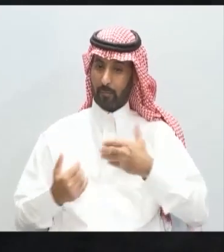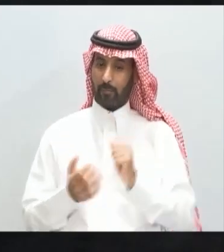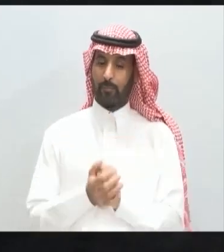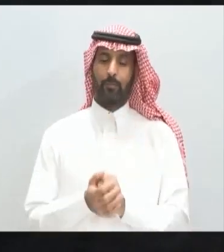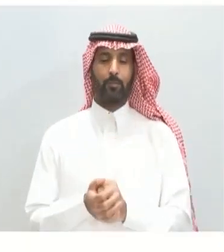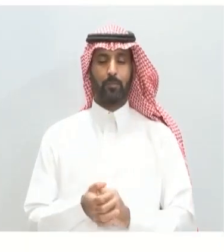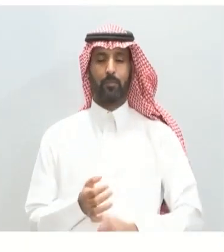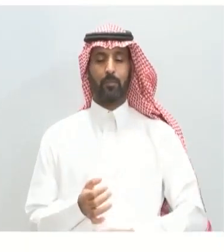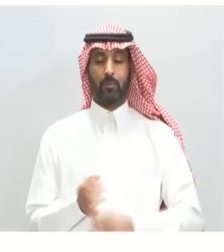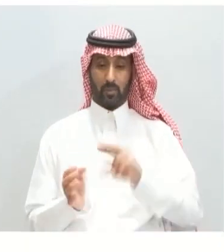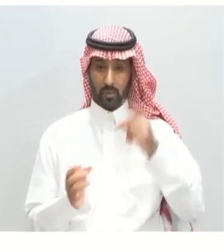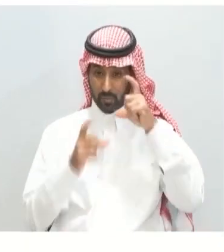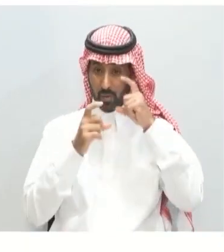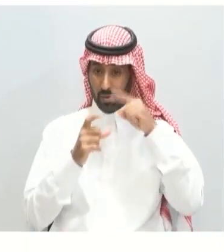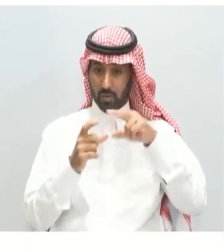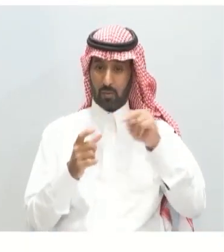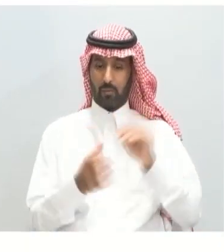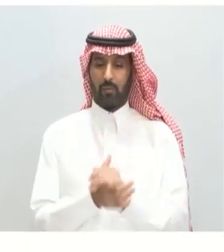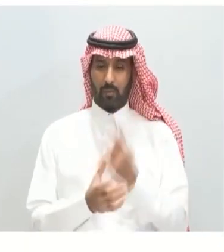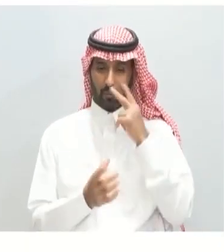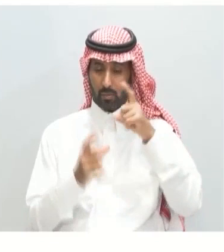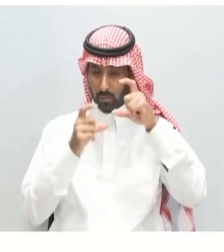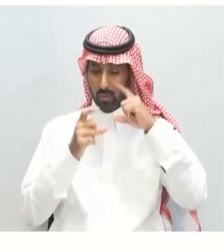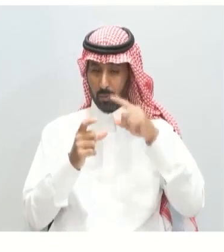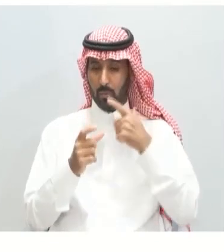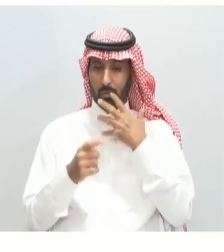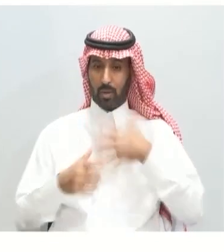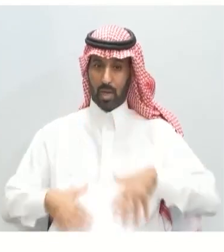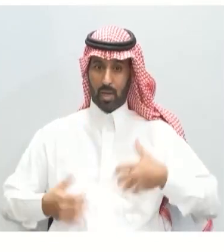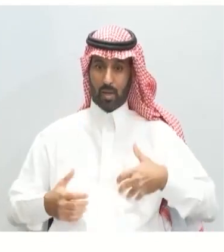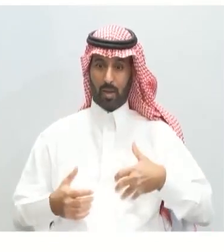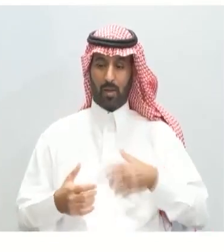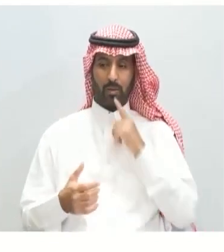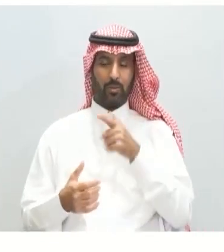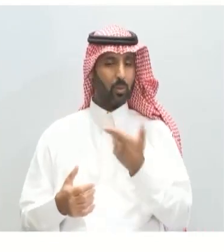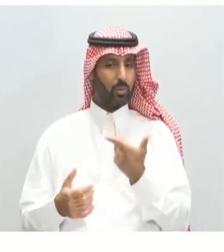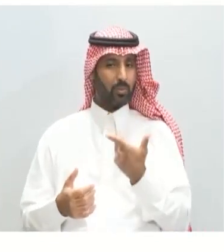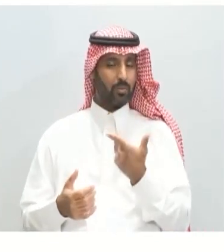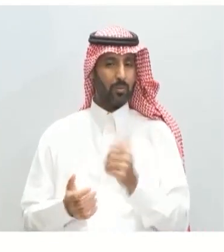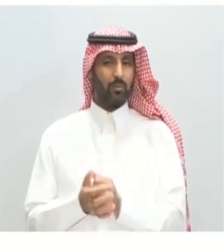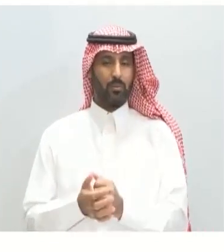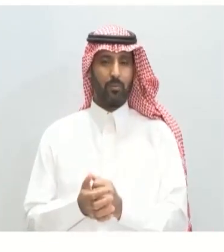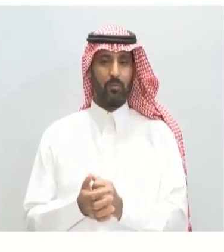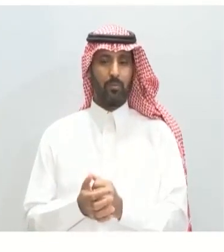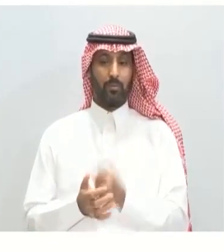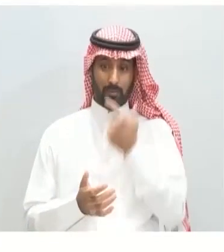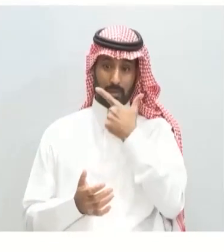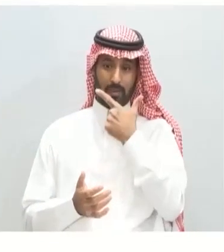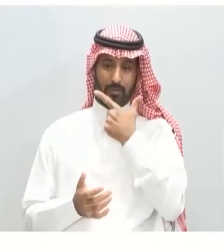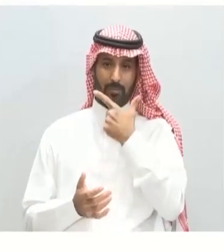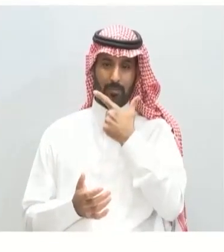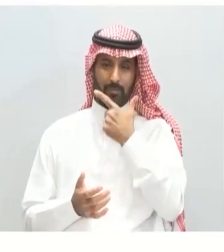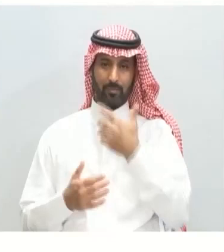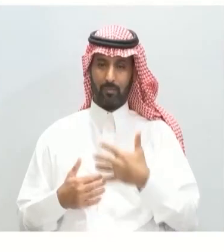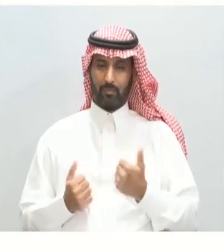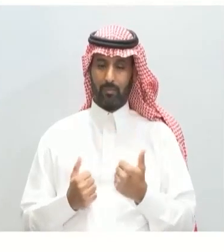Animals do laugh, just like in the picture here. Look at the picture of the ape. What can they say about the ape? Is the animal smiling? And